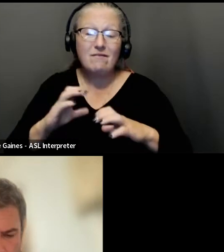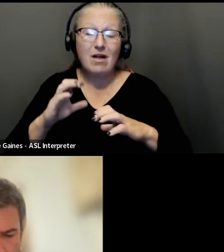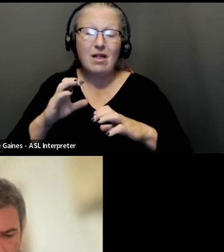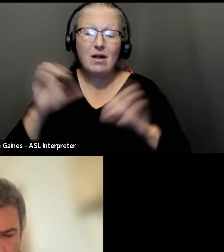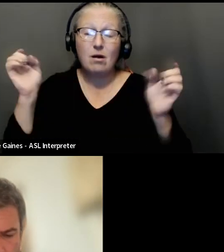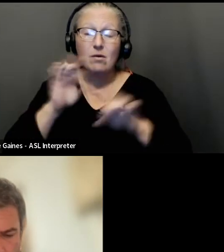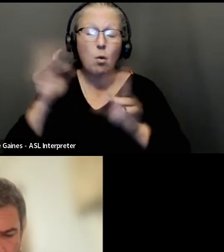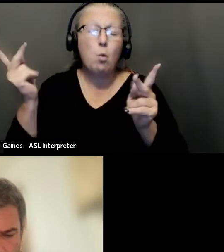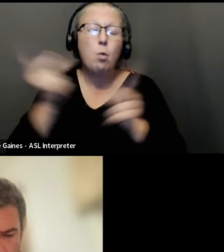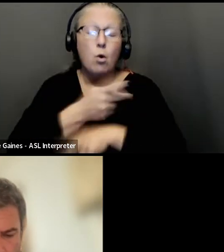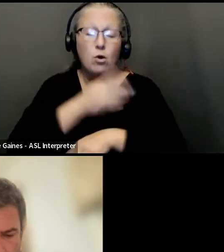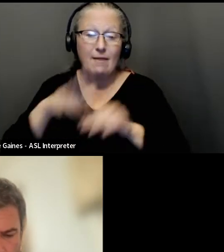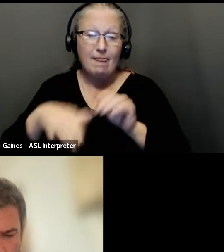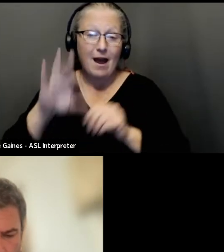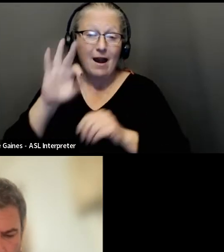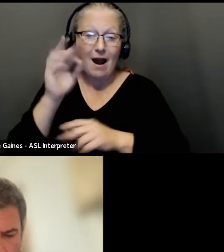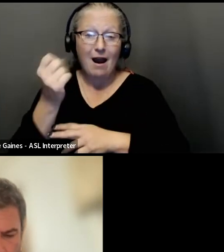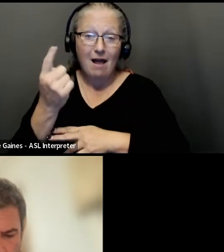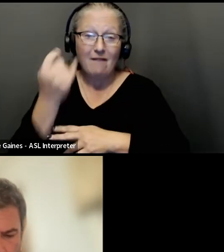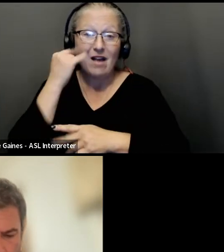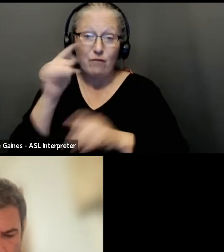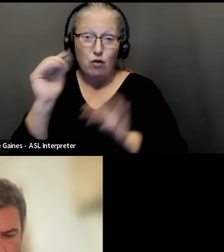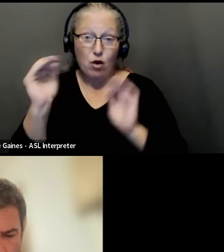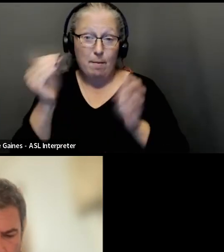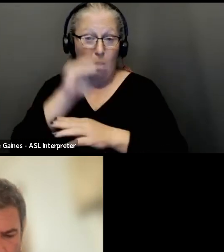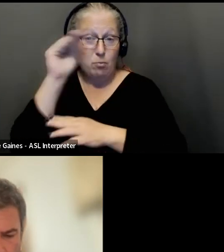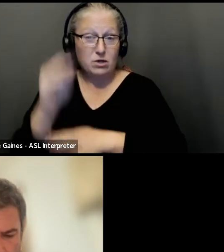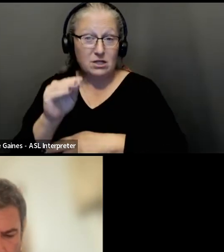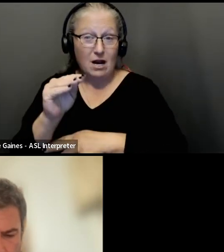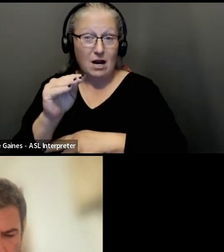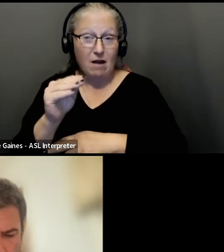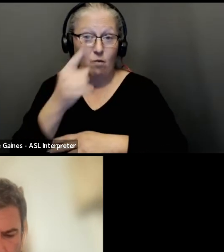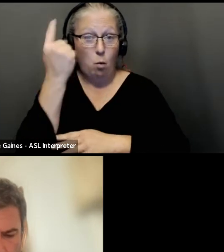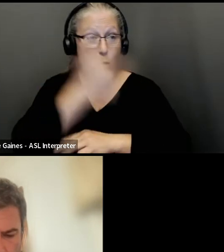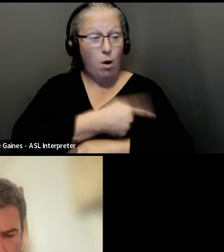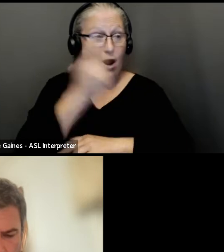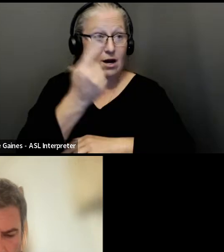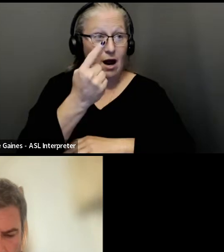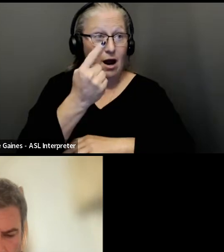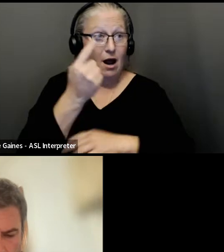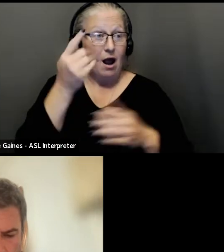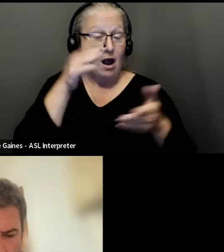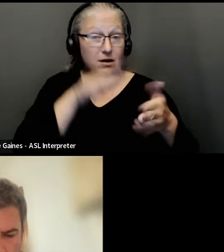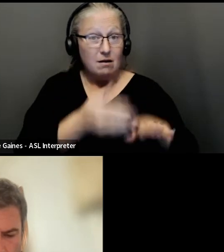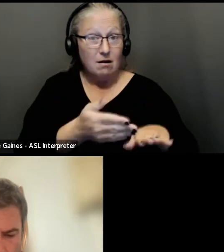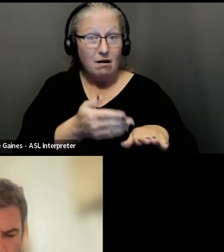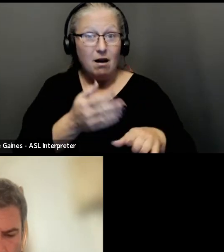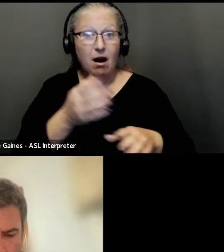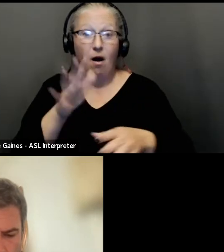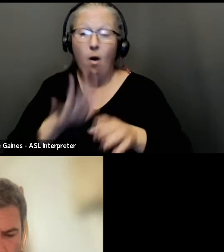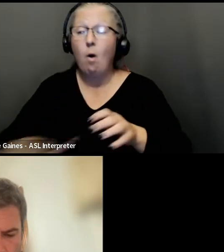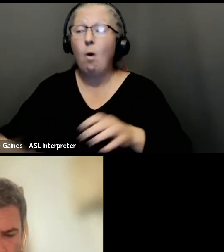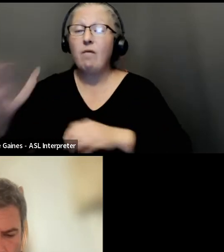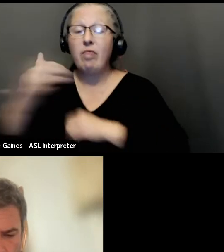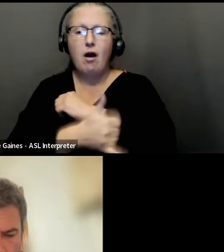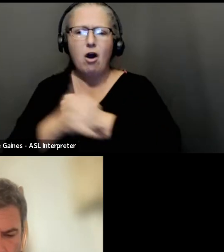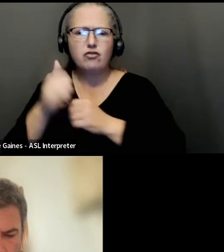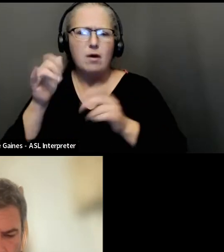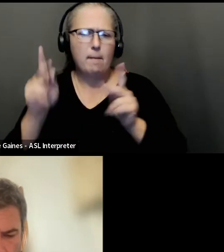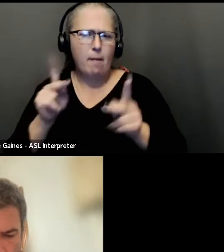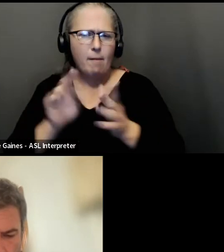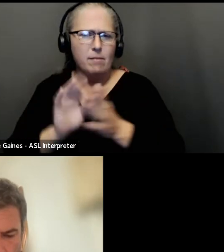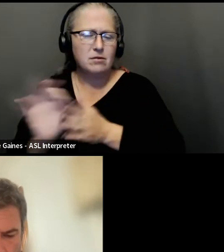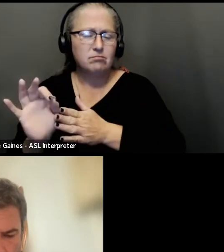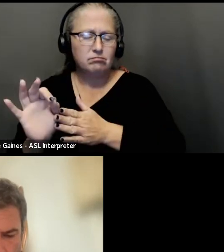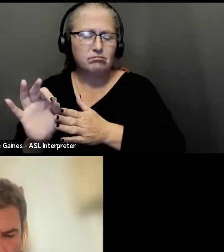times worse than 9/11, if you compare the percentage of lives lost in one day to the overall country's population. Why should you all,